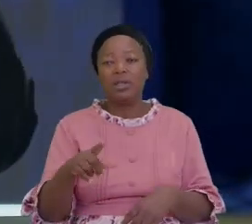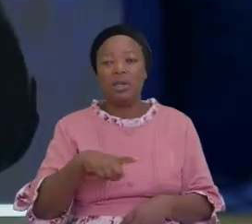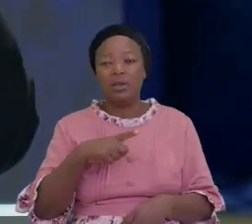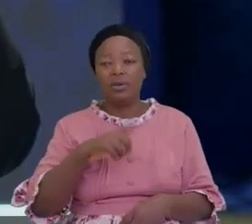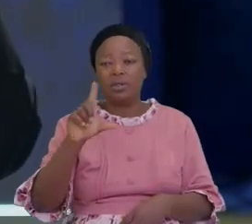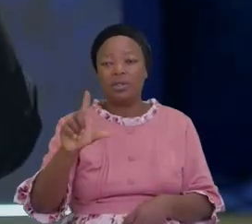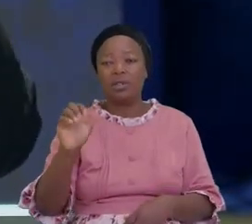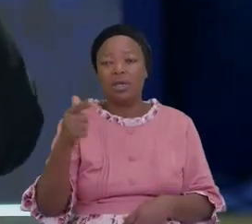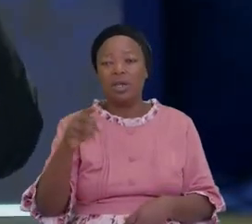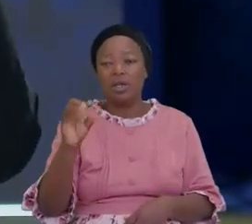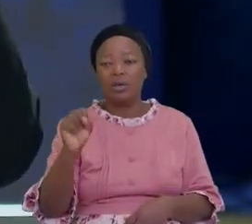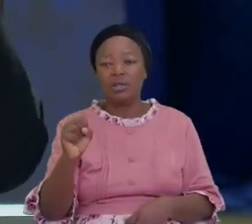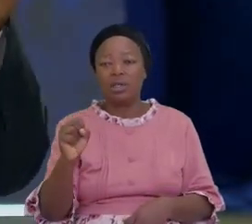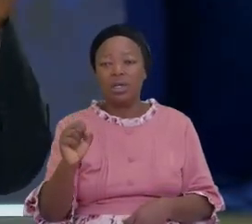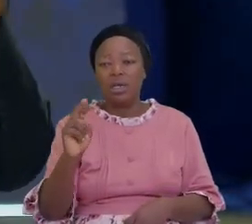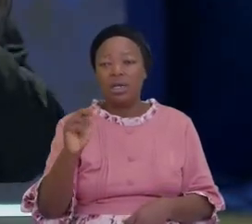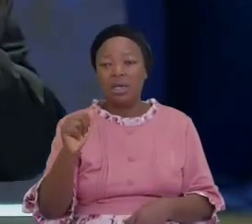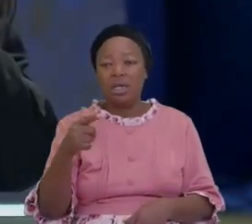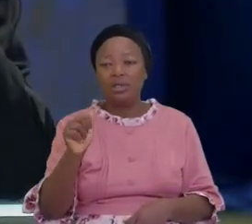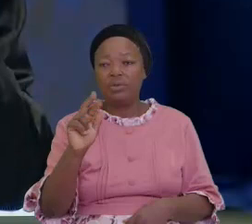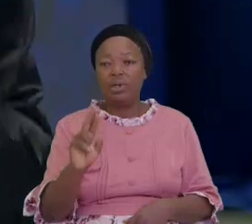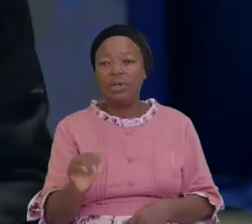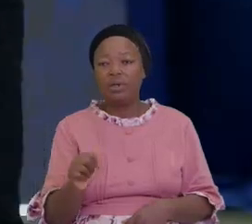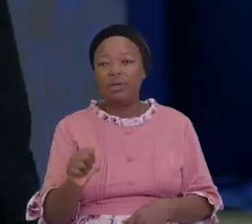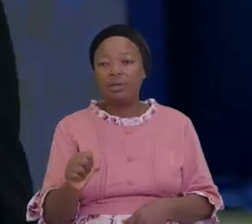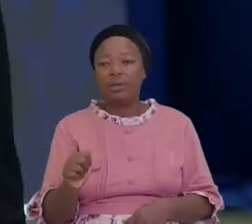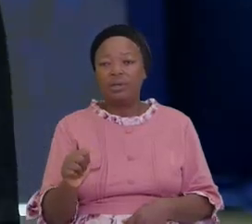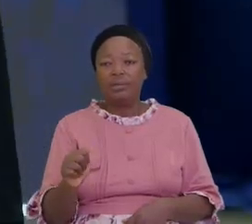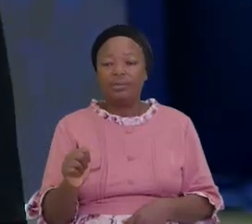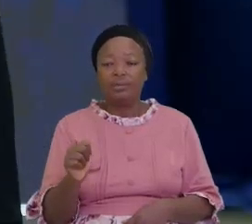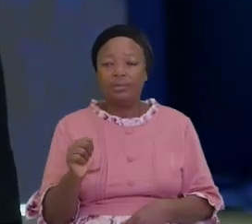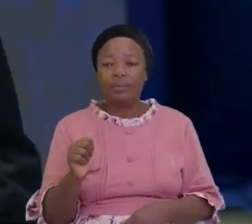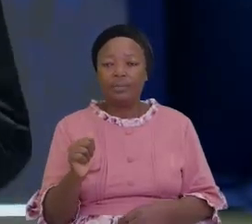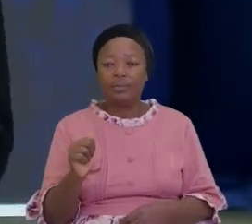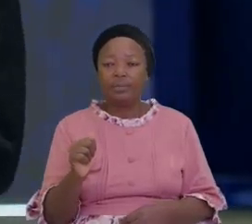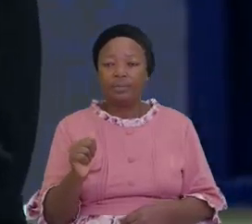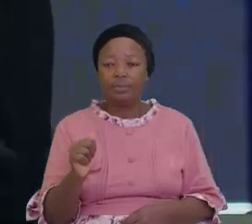I just took cassettes of Maurice Cerullo.